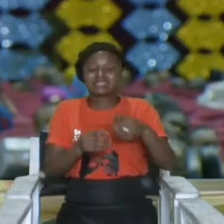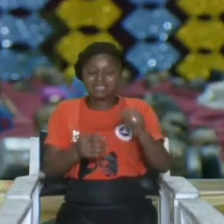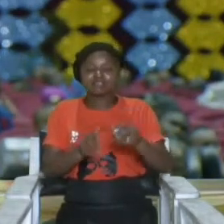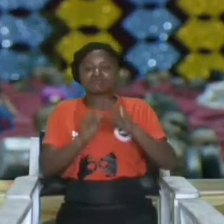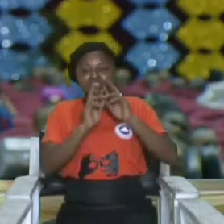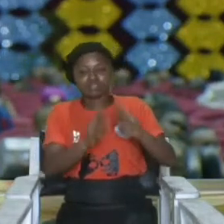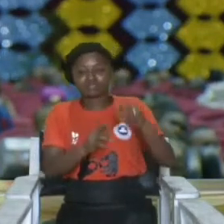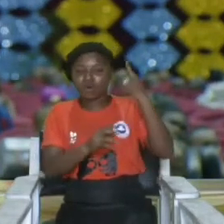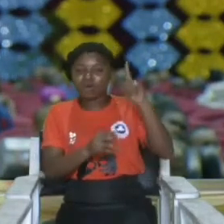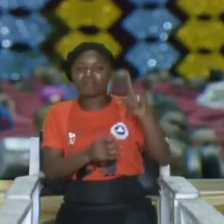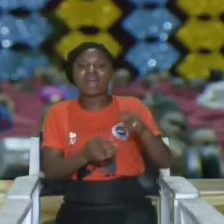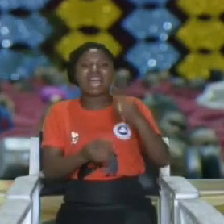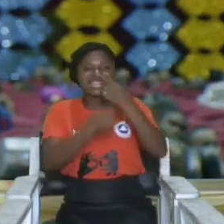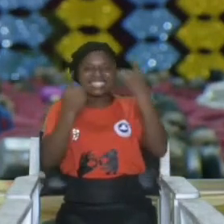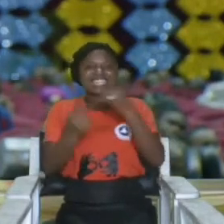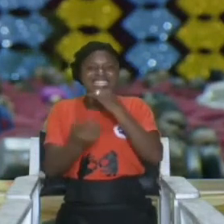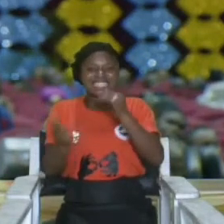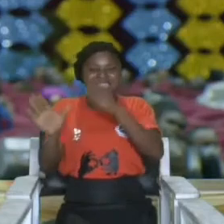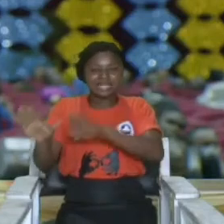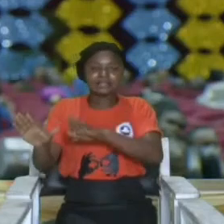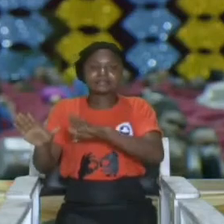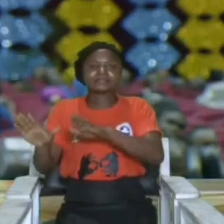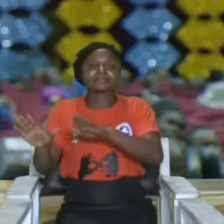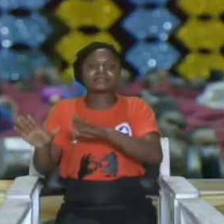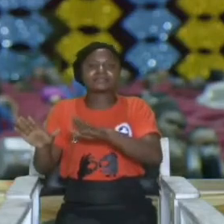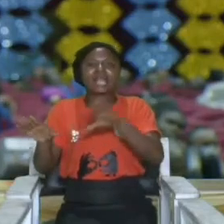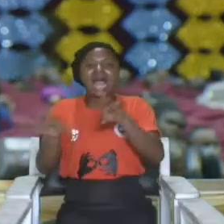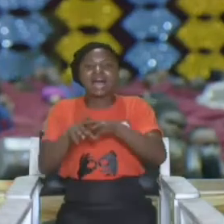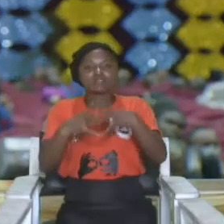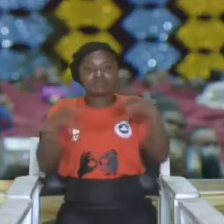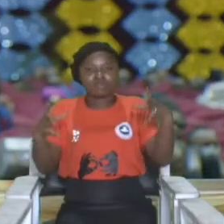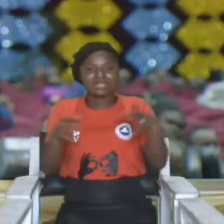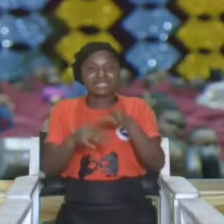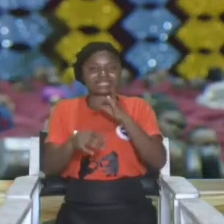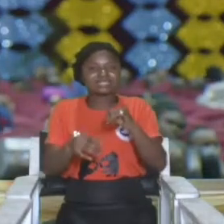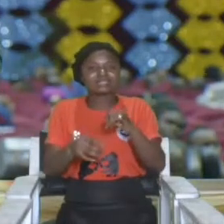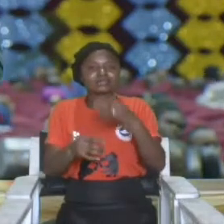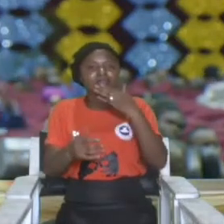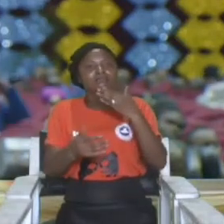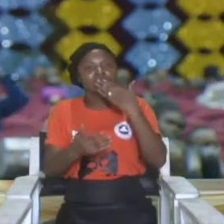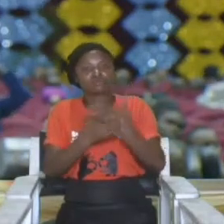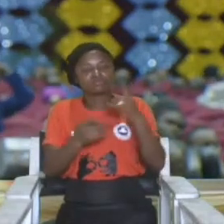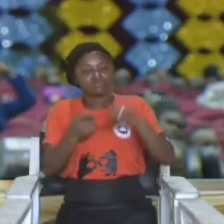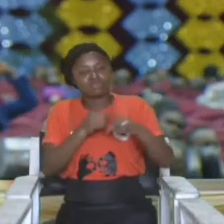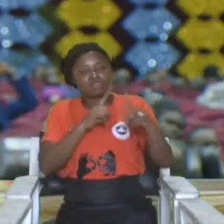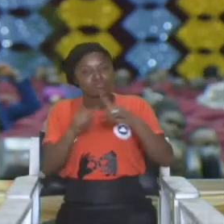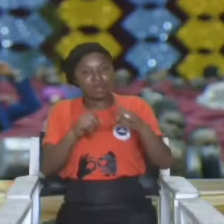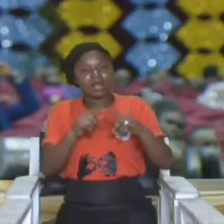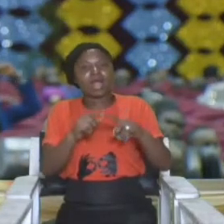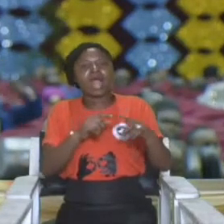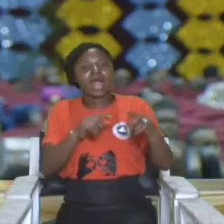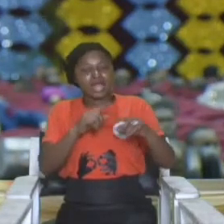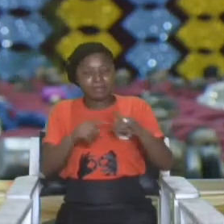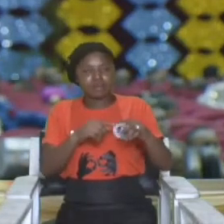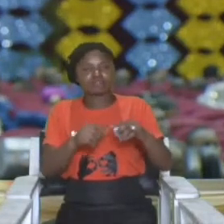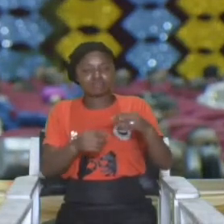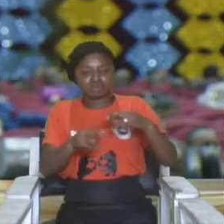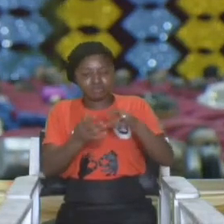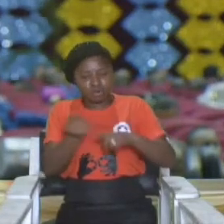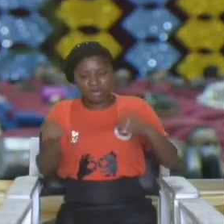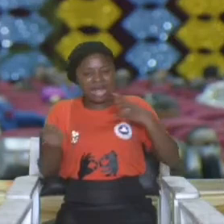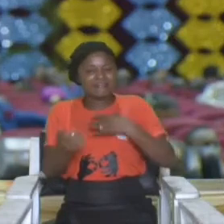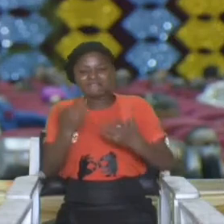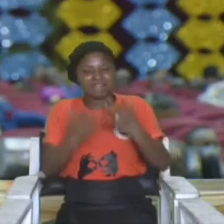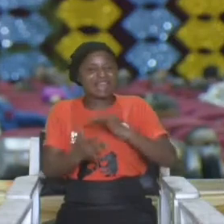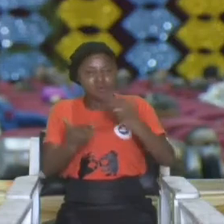sin is death. As much as it is good to talk about the rod and fire, I want to